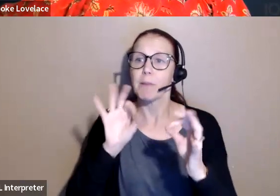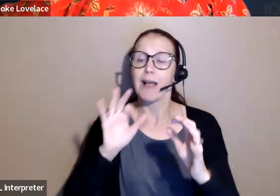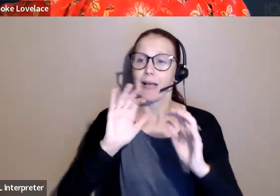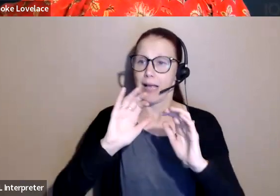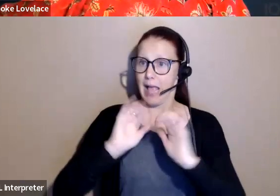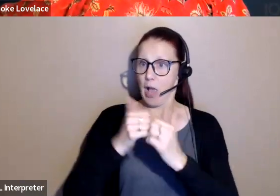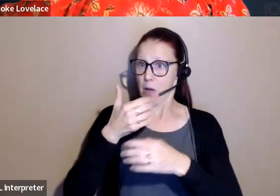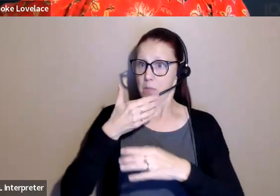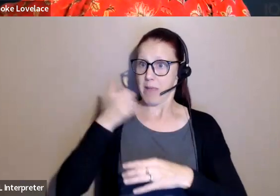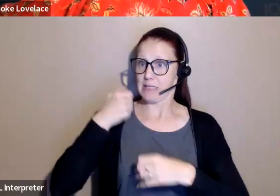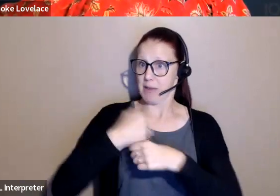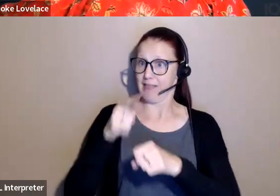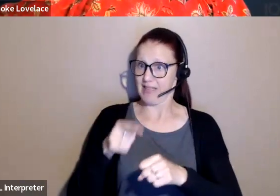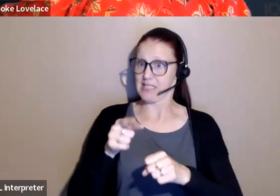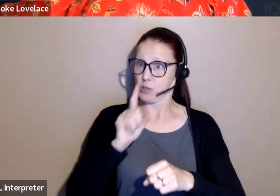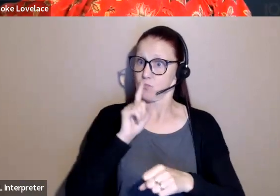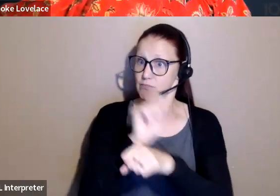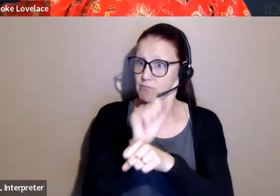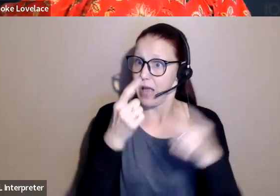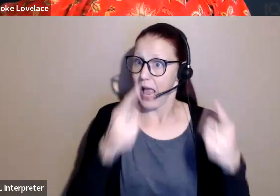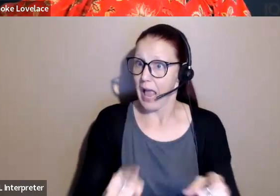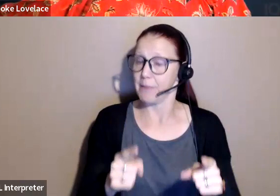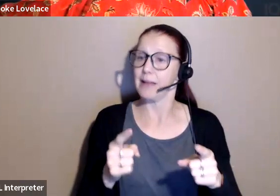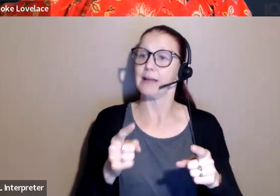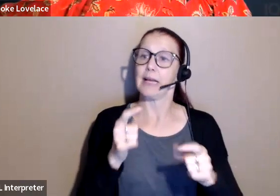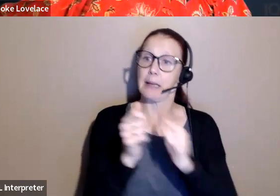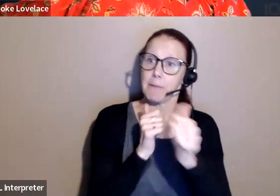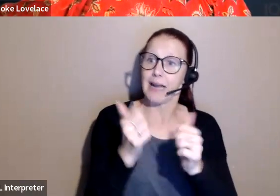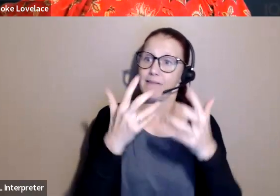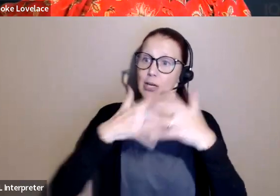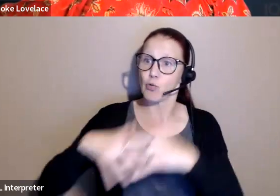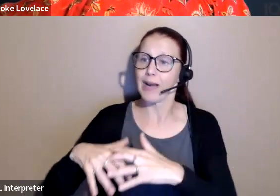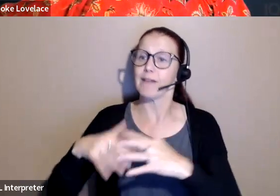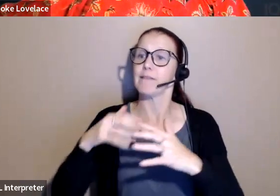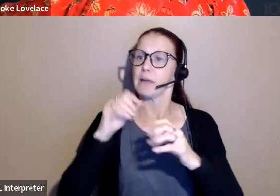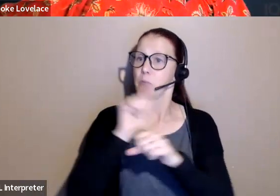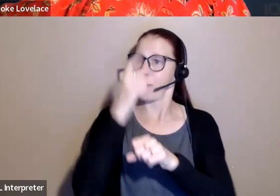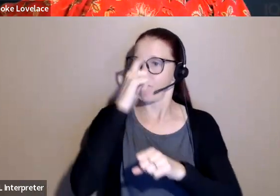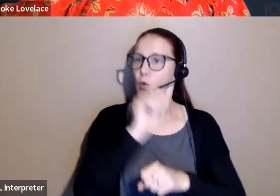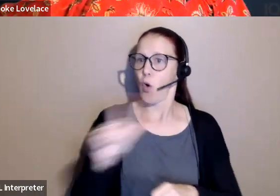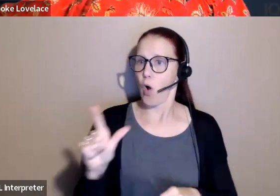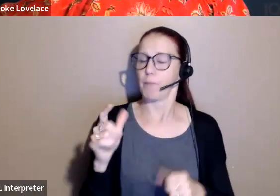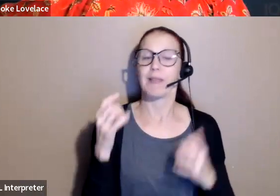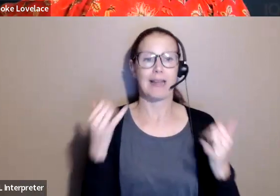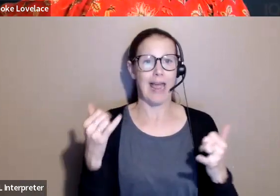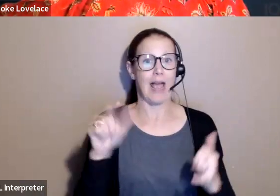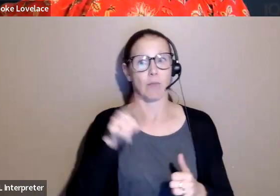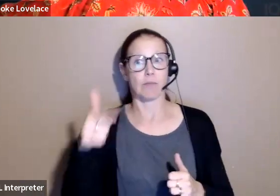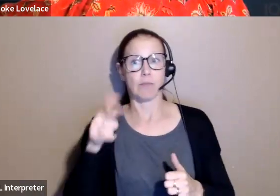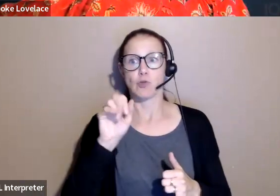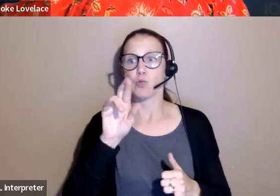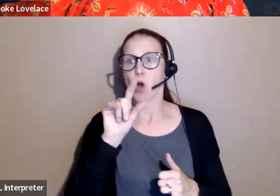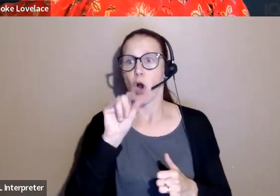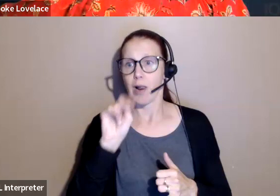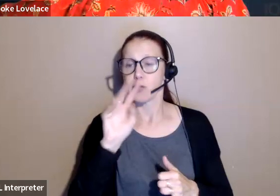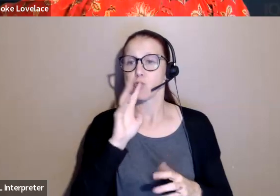a reality, competitive, integrated employment for all. And I think now I'm turning it over to Carlin to talk about